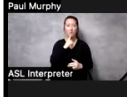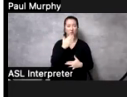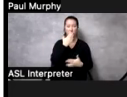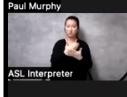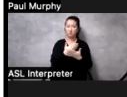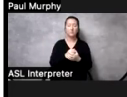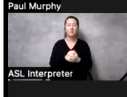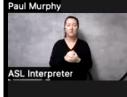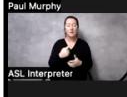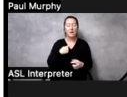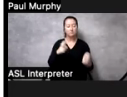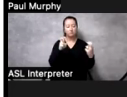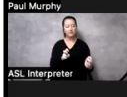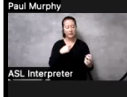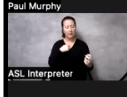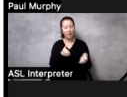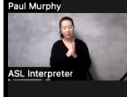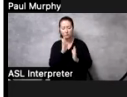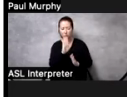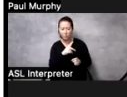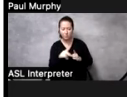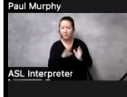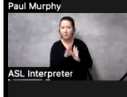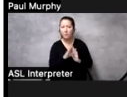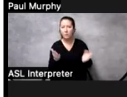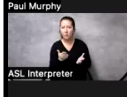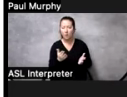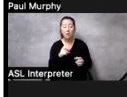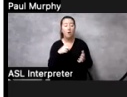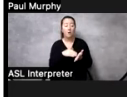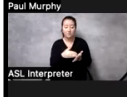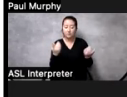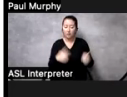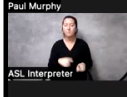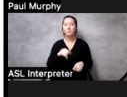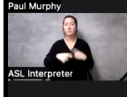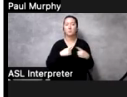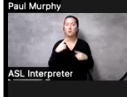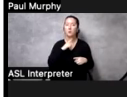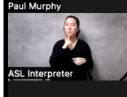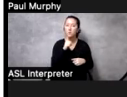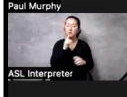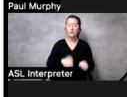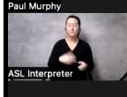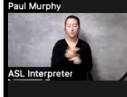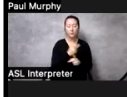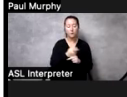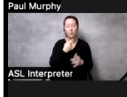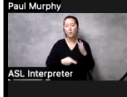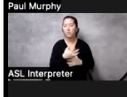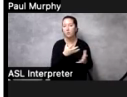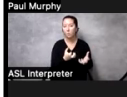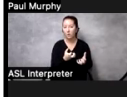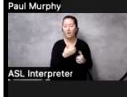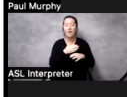down and I ask for what the students' career developments are, oftentimes this is where I really get to learn what they want to do after